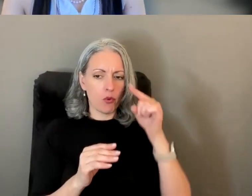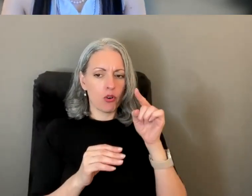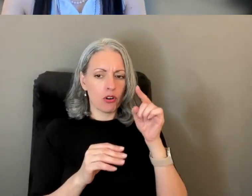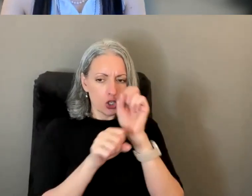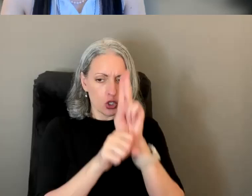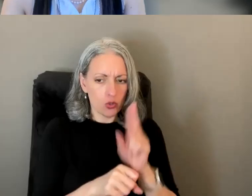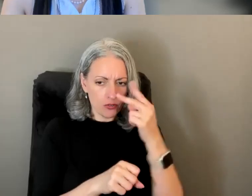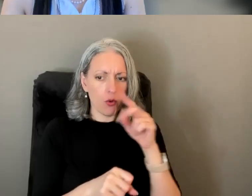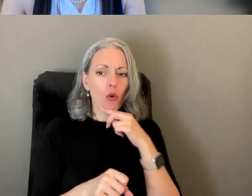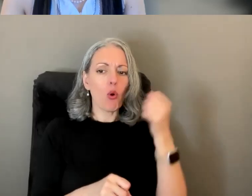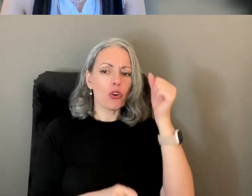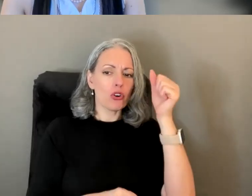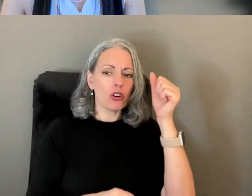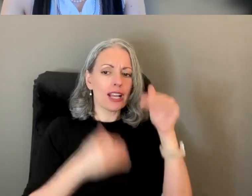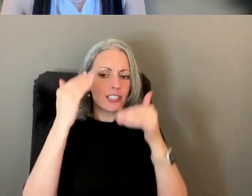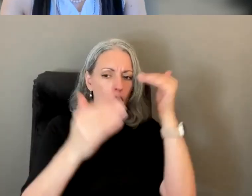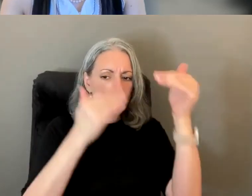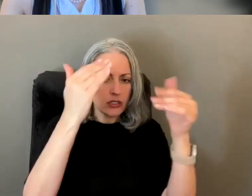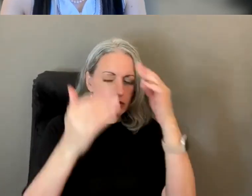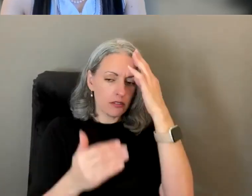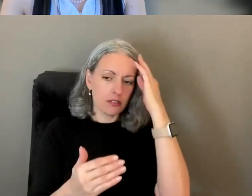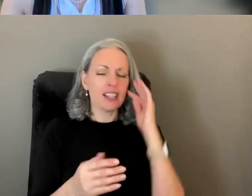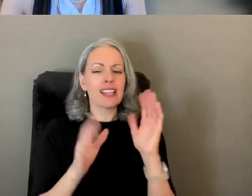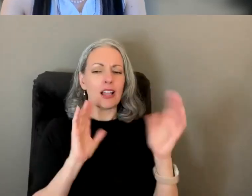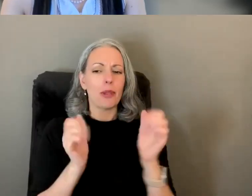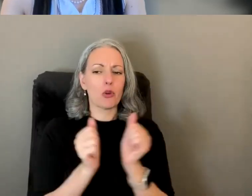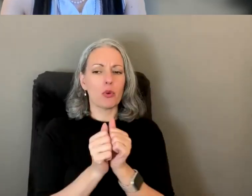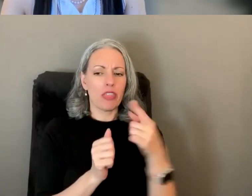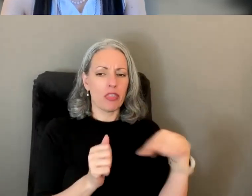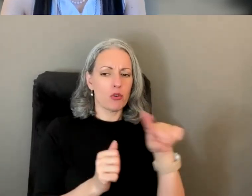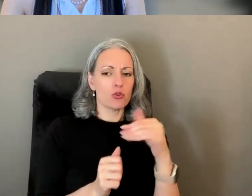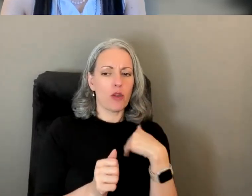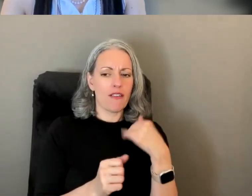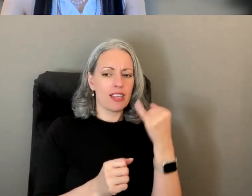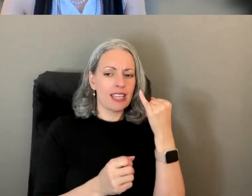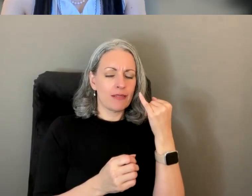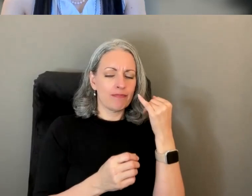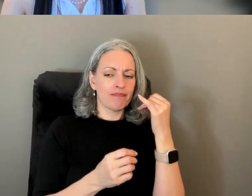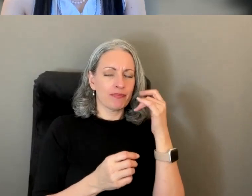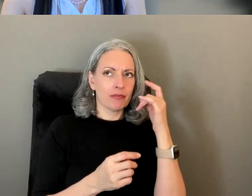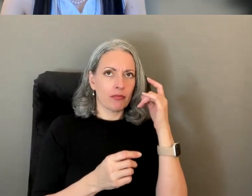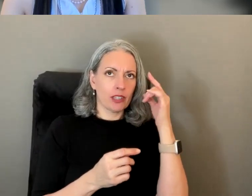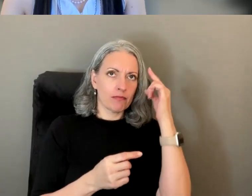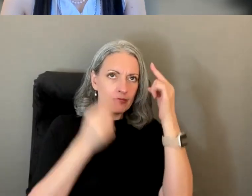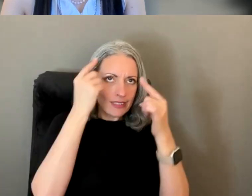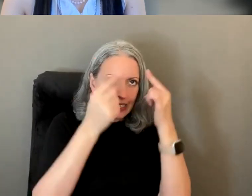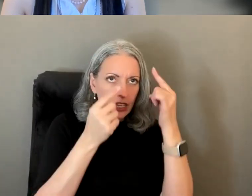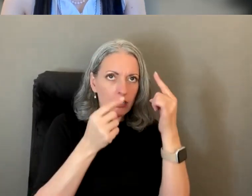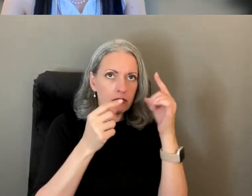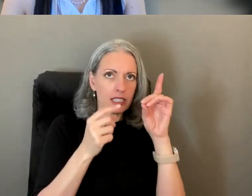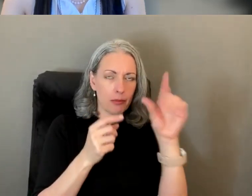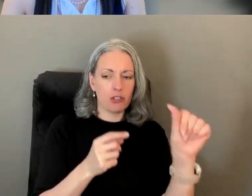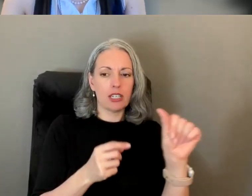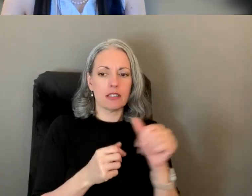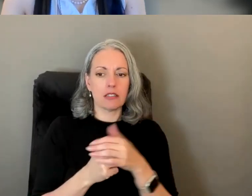given, somewhat different circumstances than individuals with intellectual and developmental disabilities. So maybe there's a way we can include that, picking up